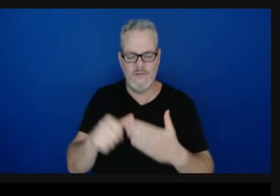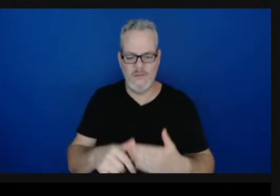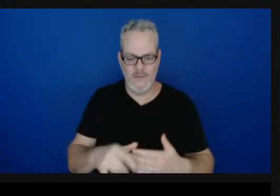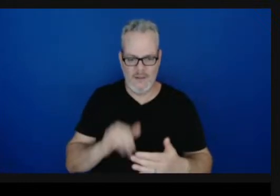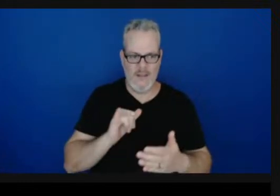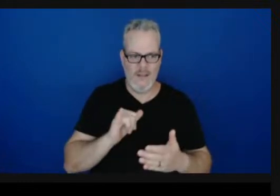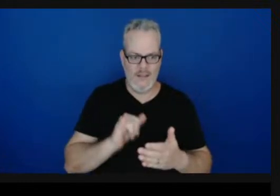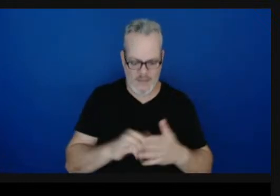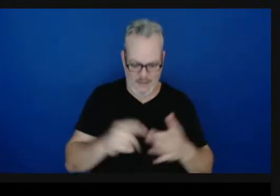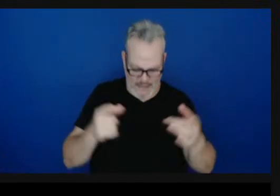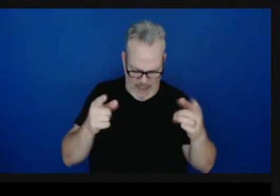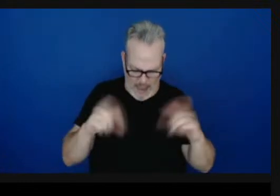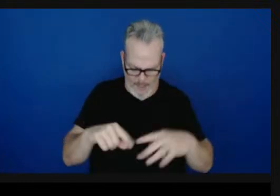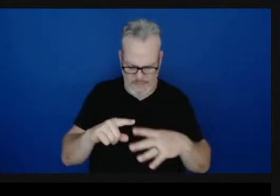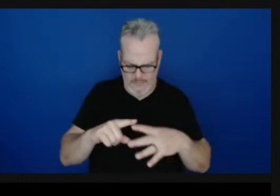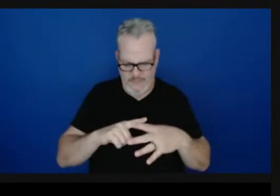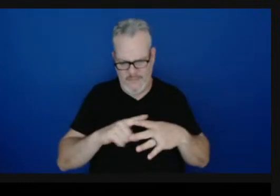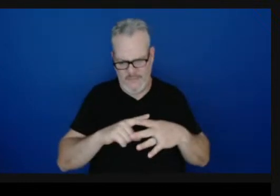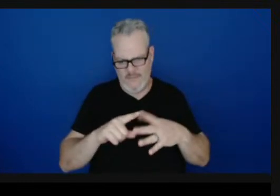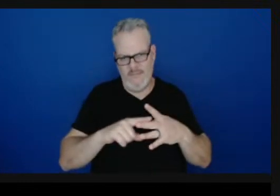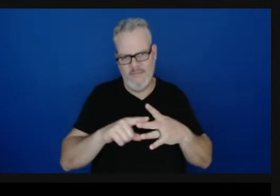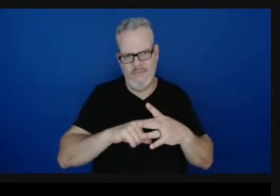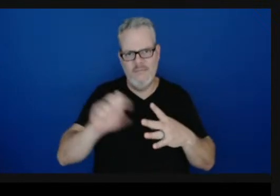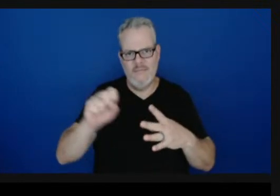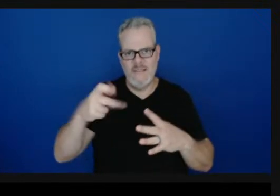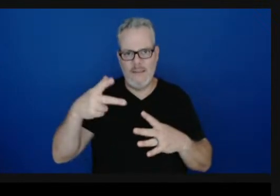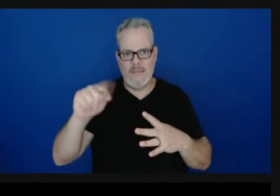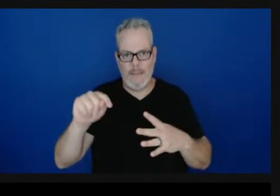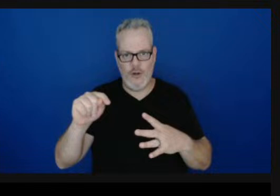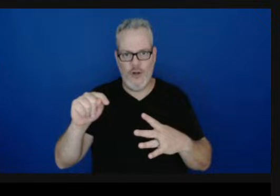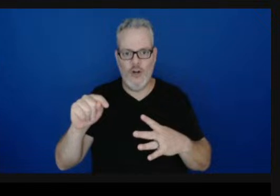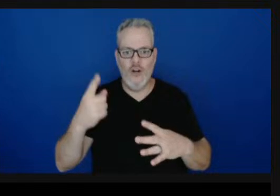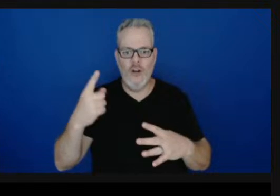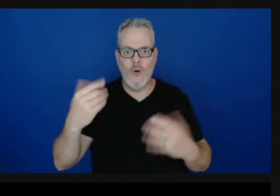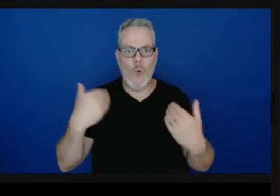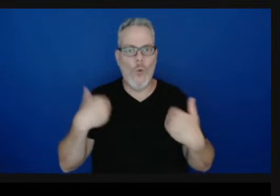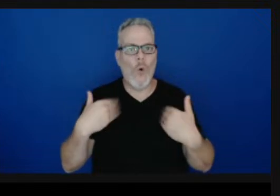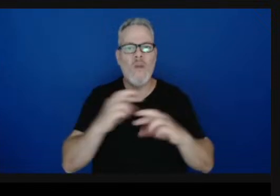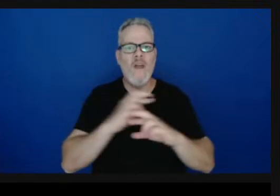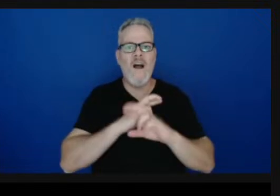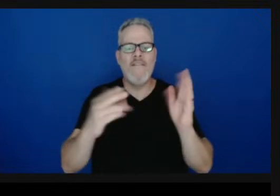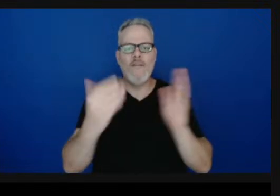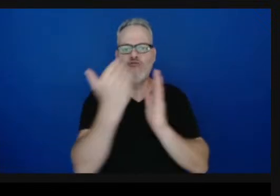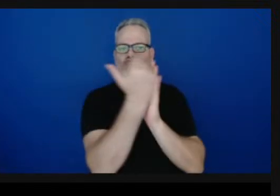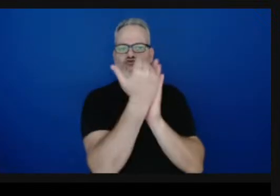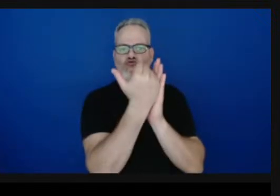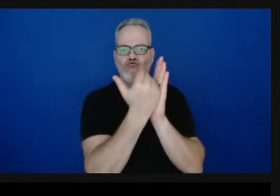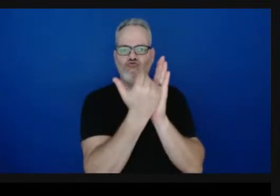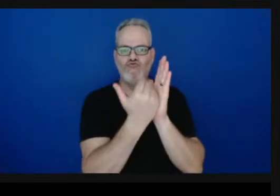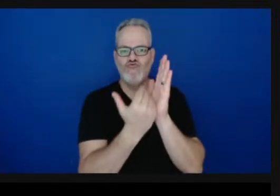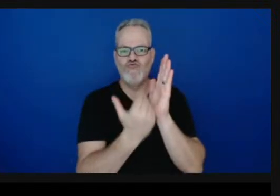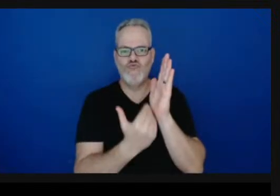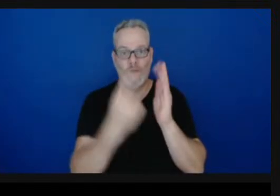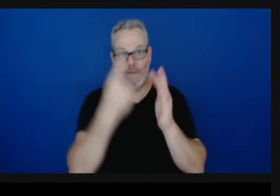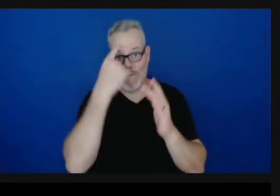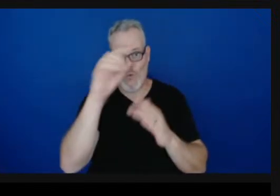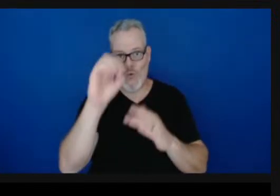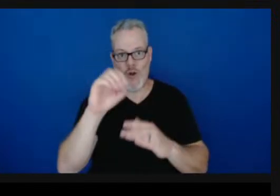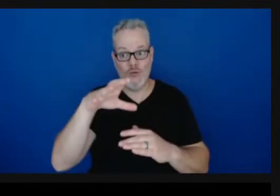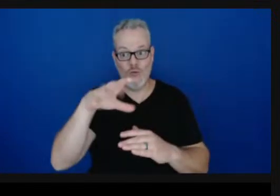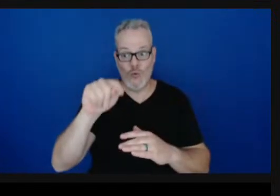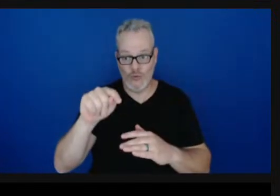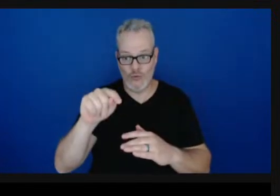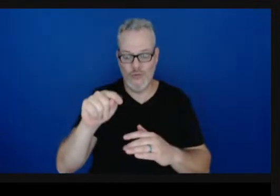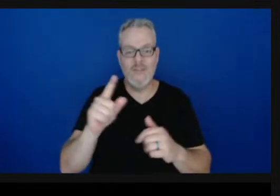in September, and what we have lined up for October. So check it out. And that takes us to Dane,